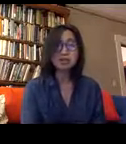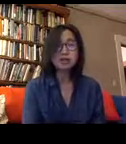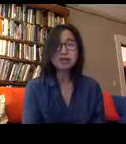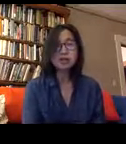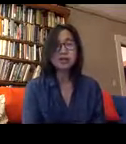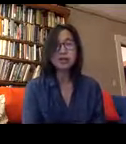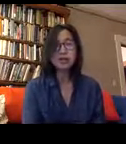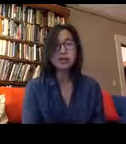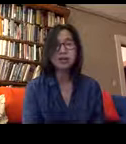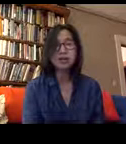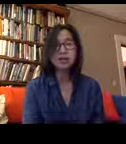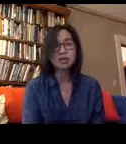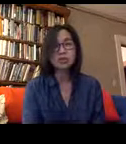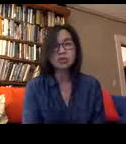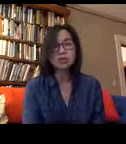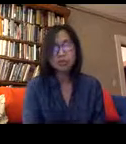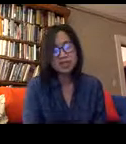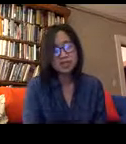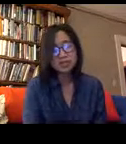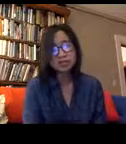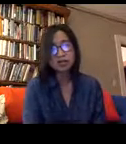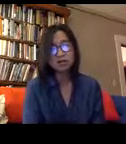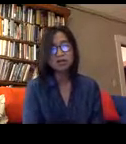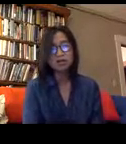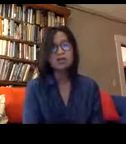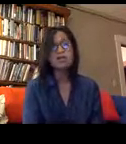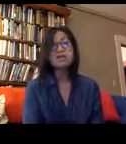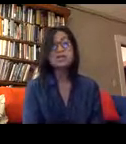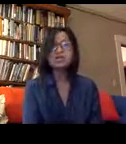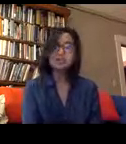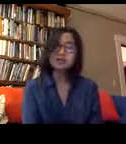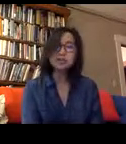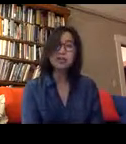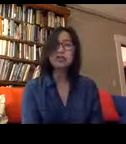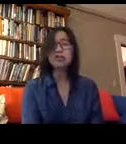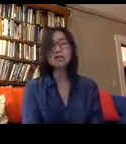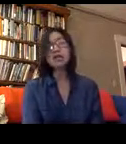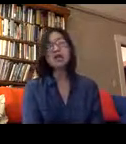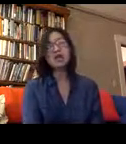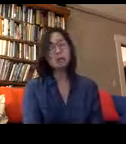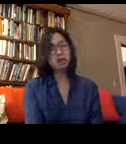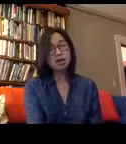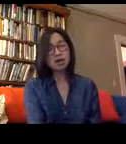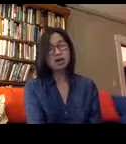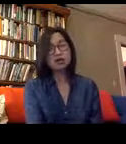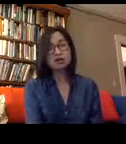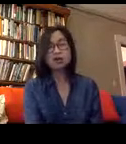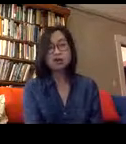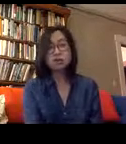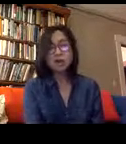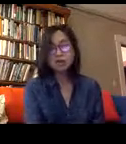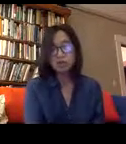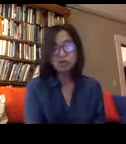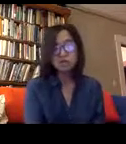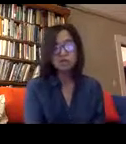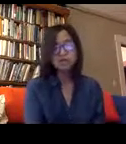painter, and I do socially engaged art, installation art, and I'm also